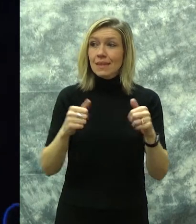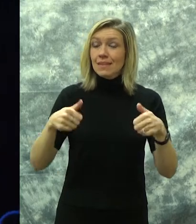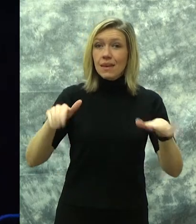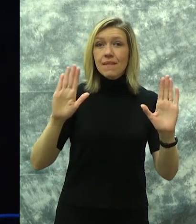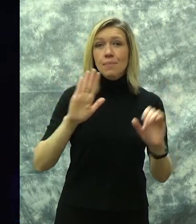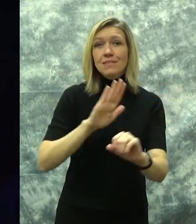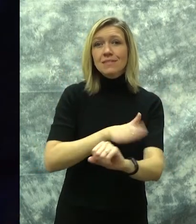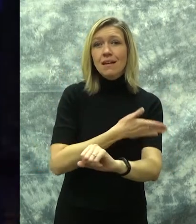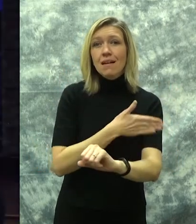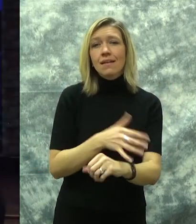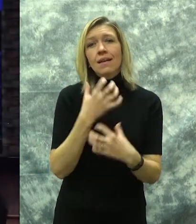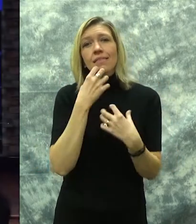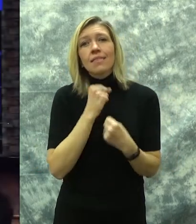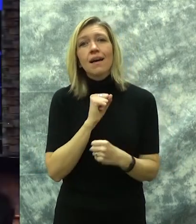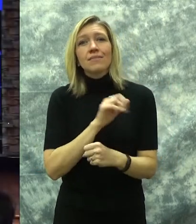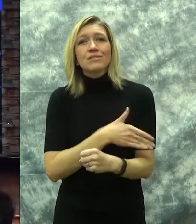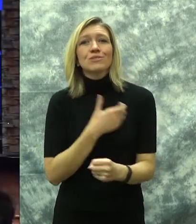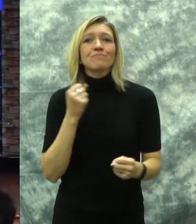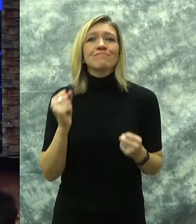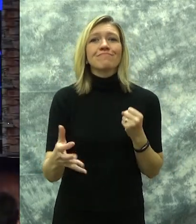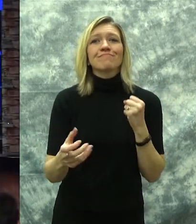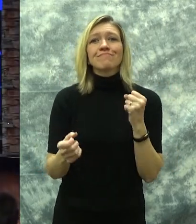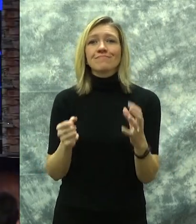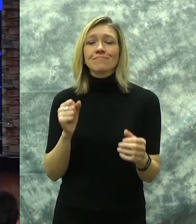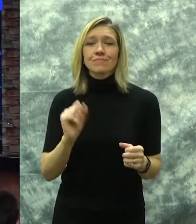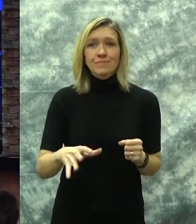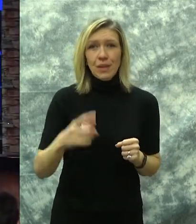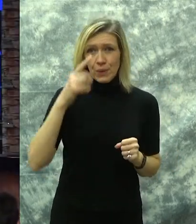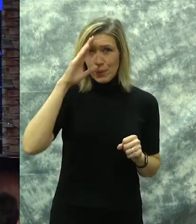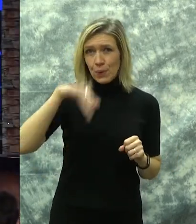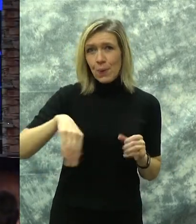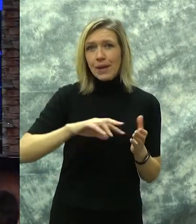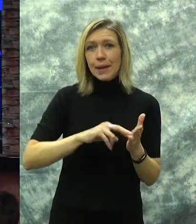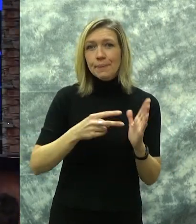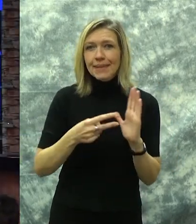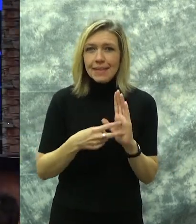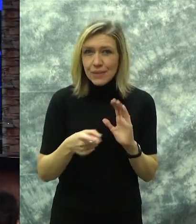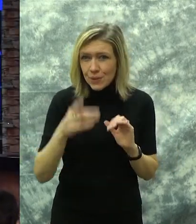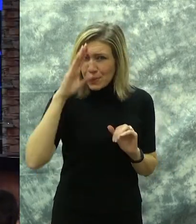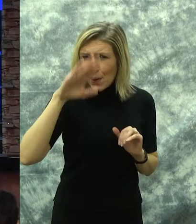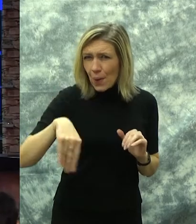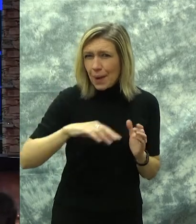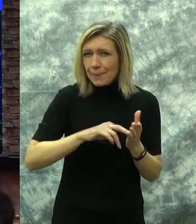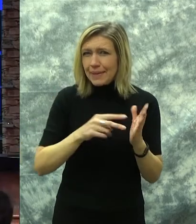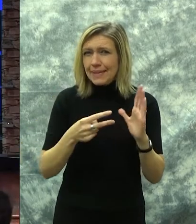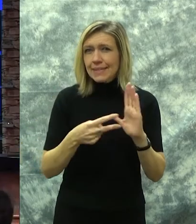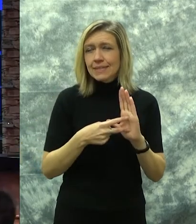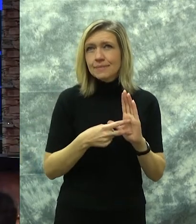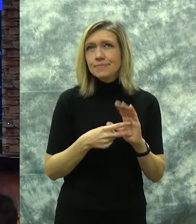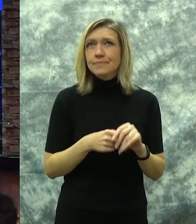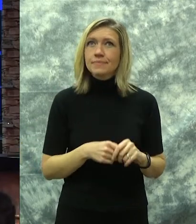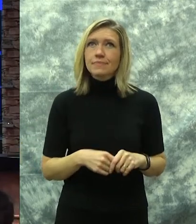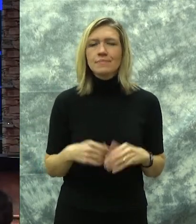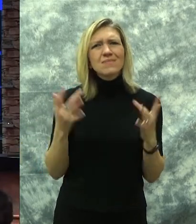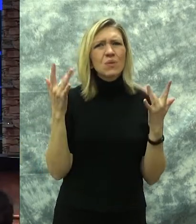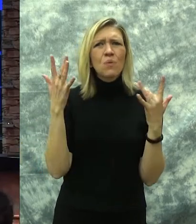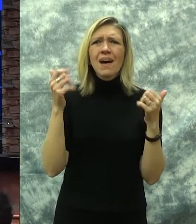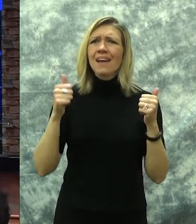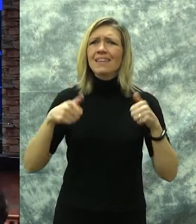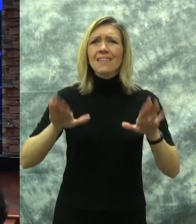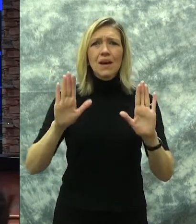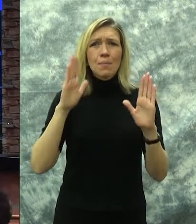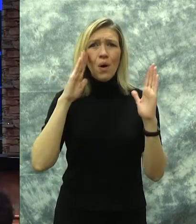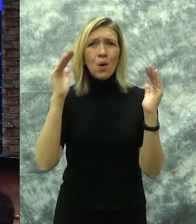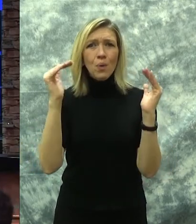that I love to sing? You know what I mean, you know what I mean. Why give up hope? There